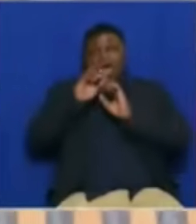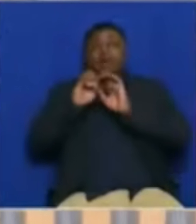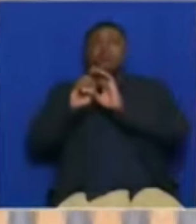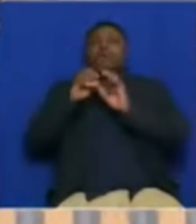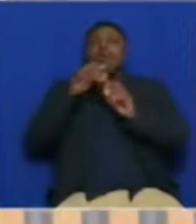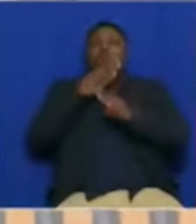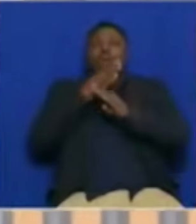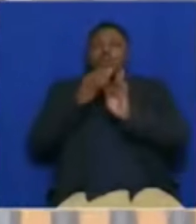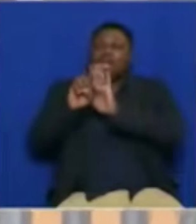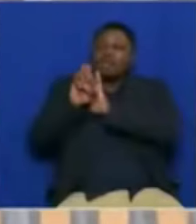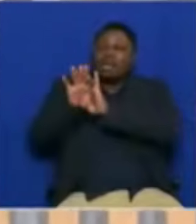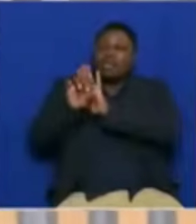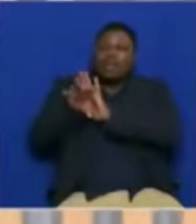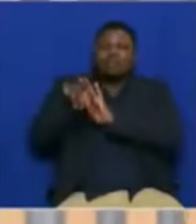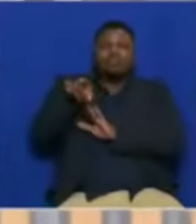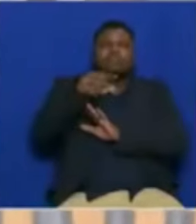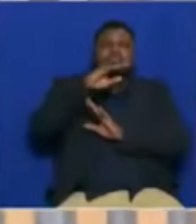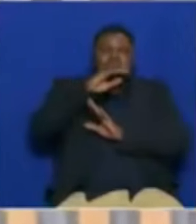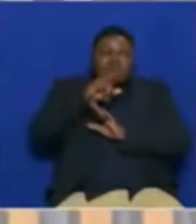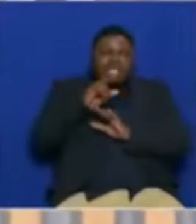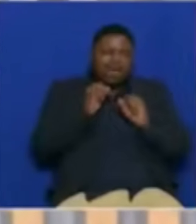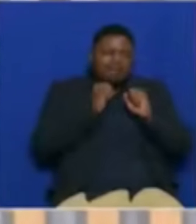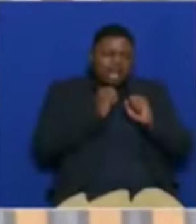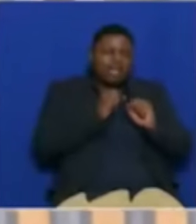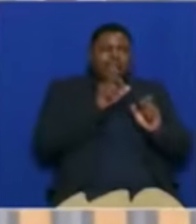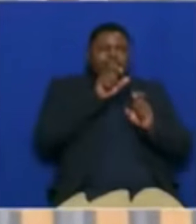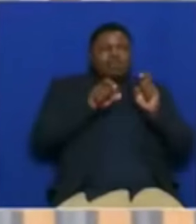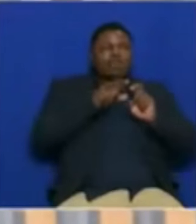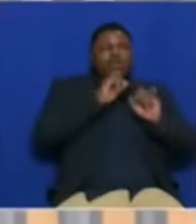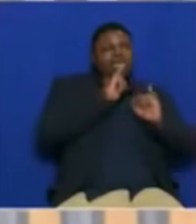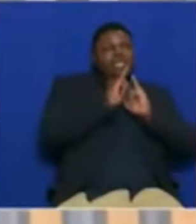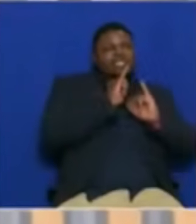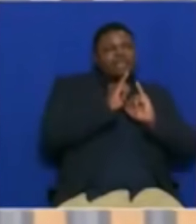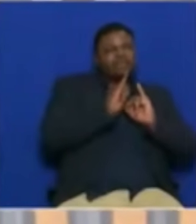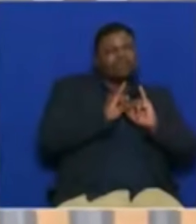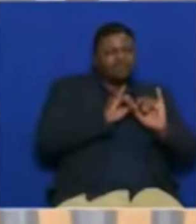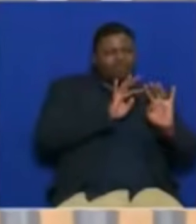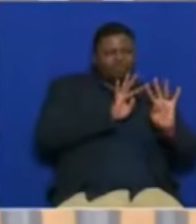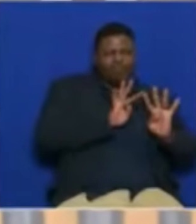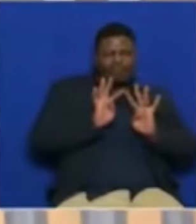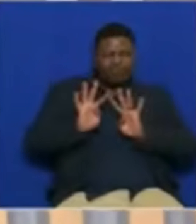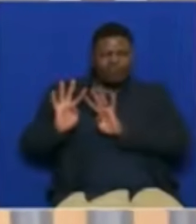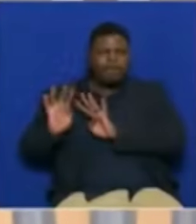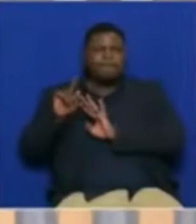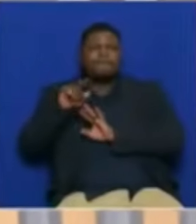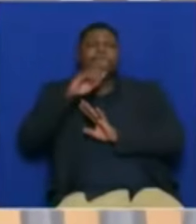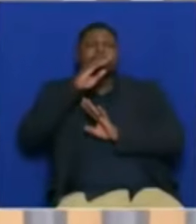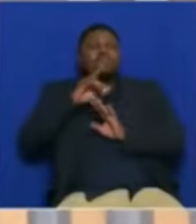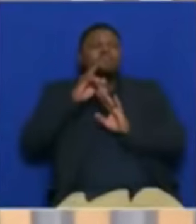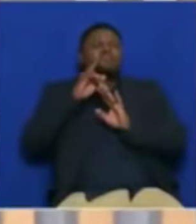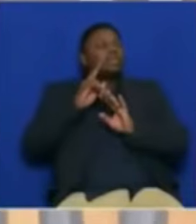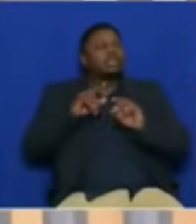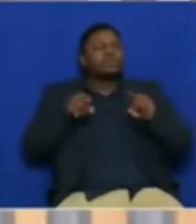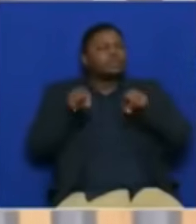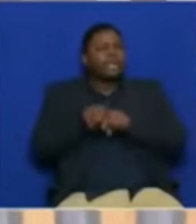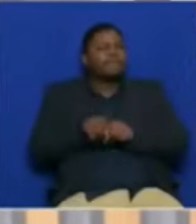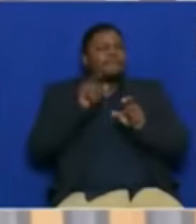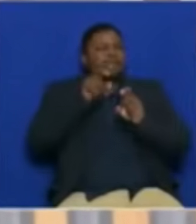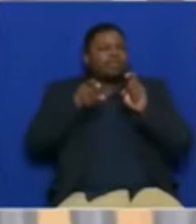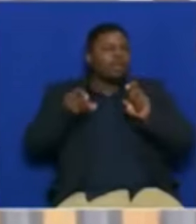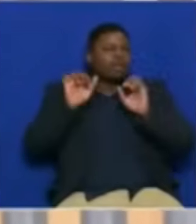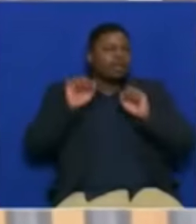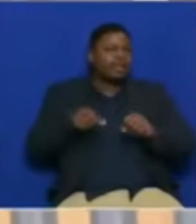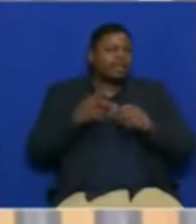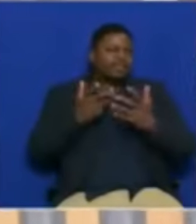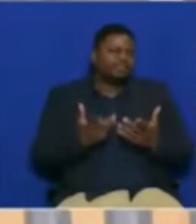Over time. Maybe you should make that point. Yes. When we look at the selection, or let's look at the three